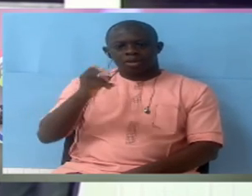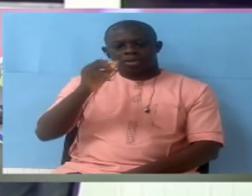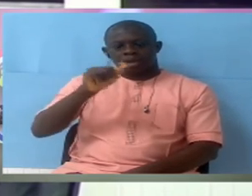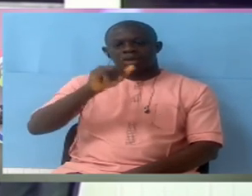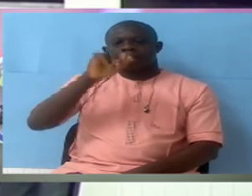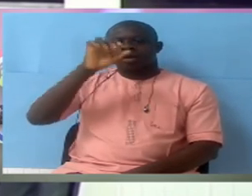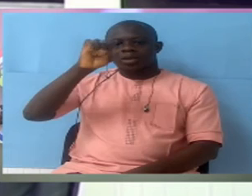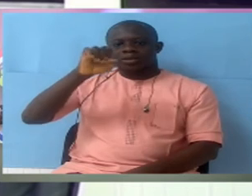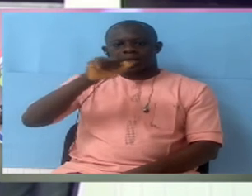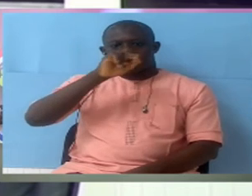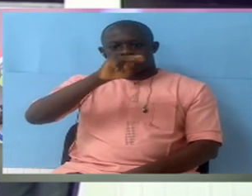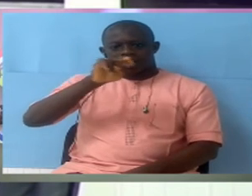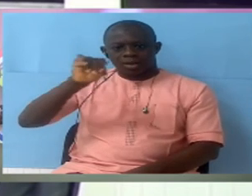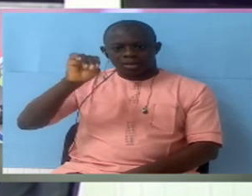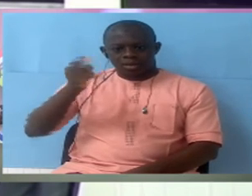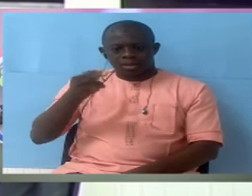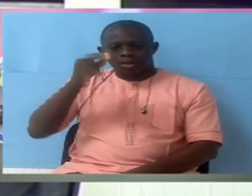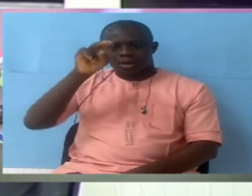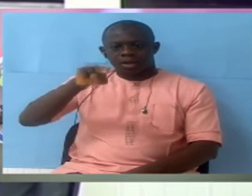Noah Baji.